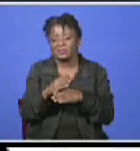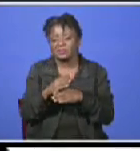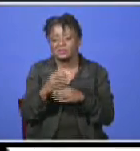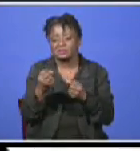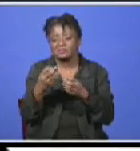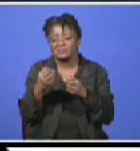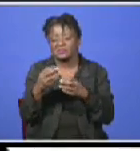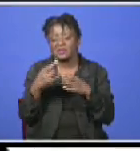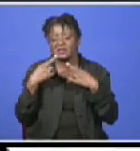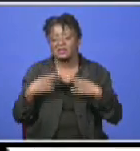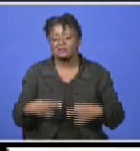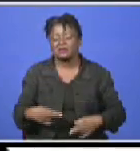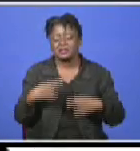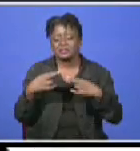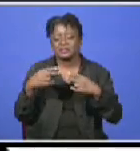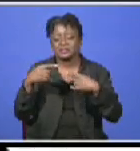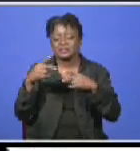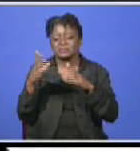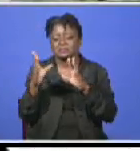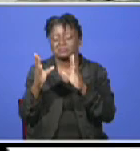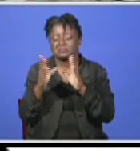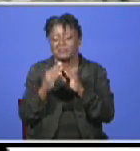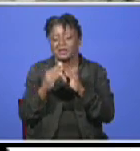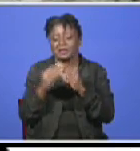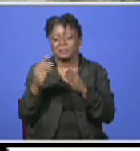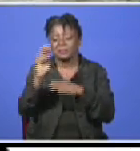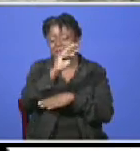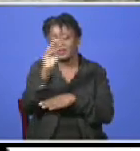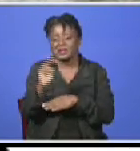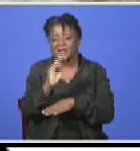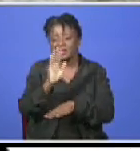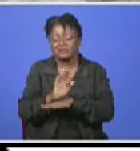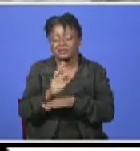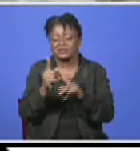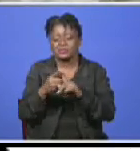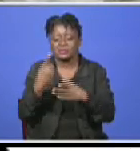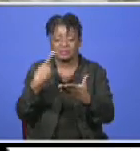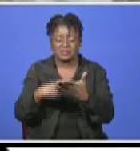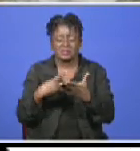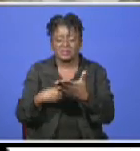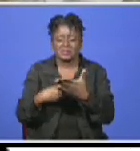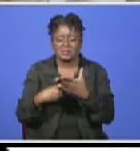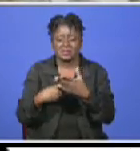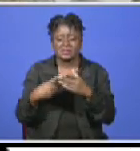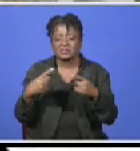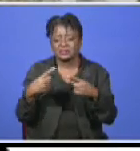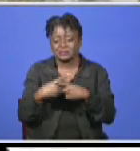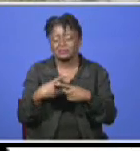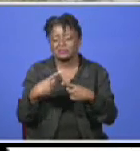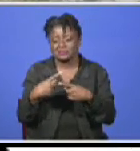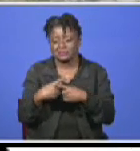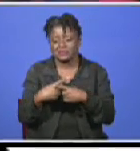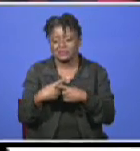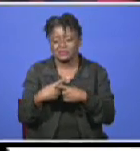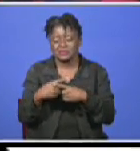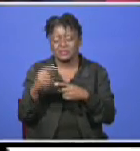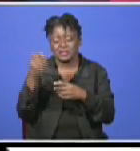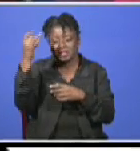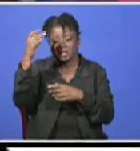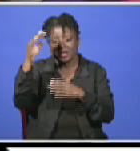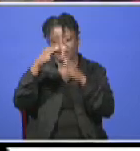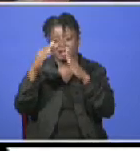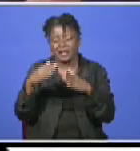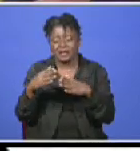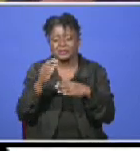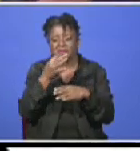way to a panel event Monday evening to discuss the most controversial Lighthouse Point project. We paid the national taxes to bring us here. That's how